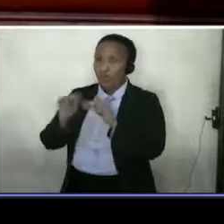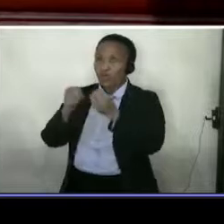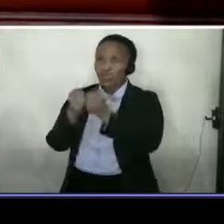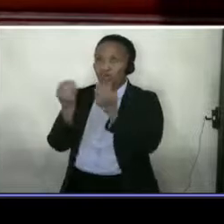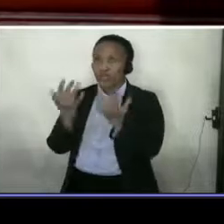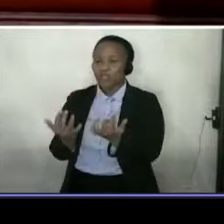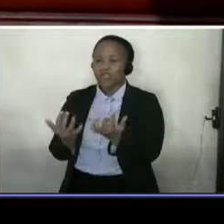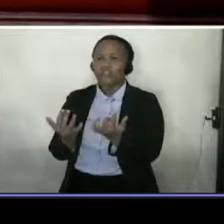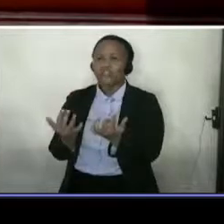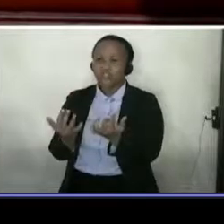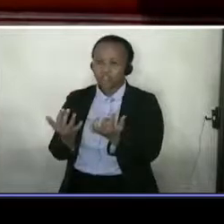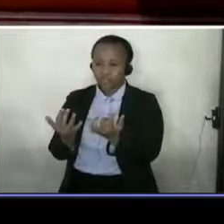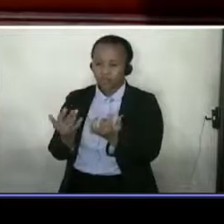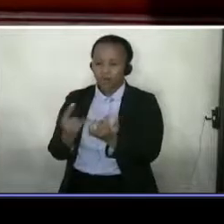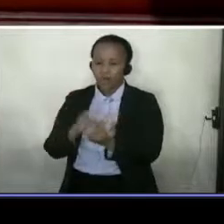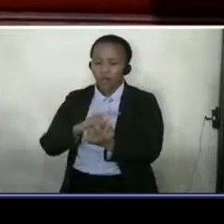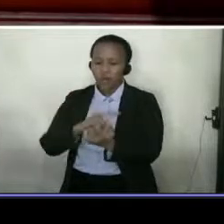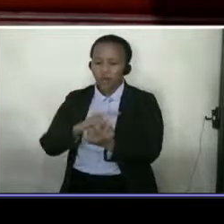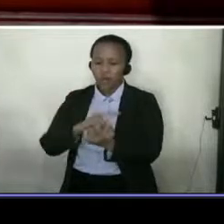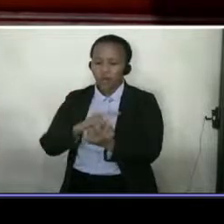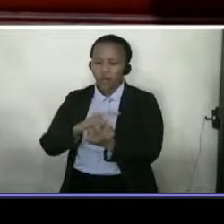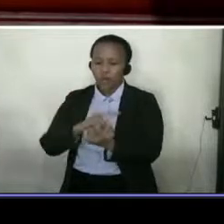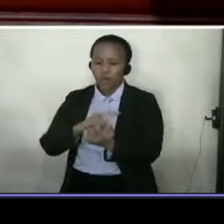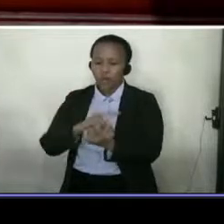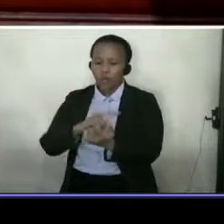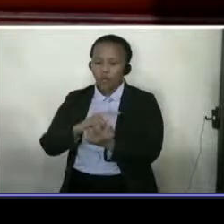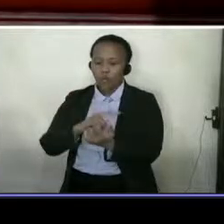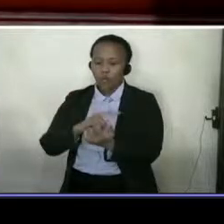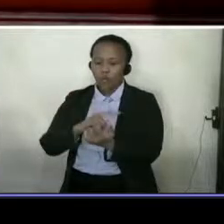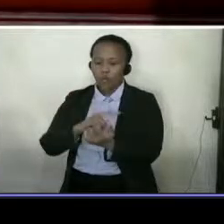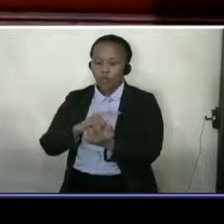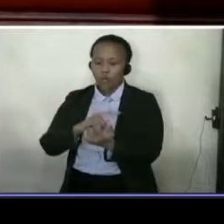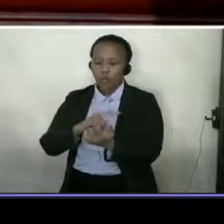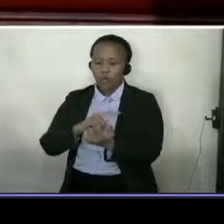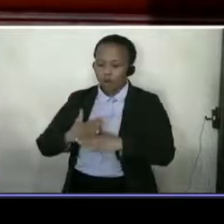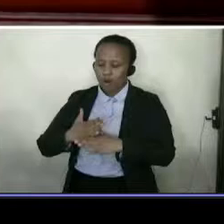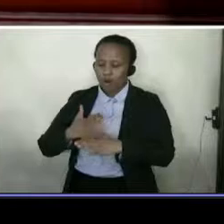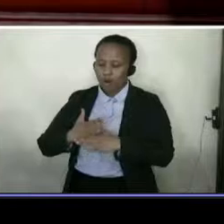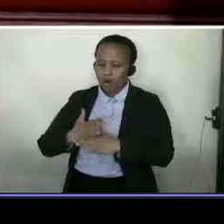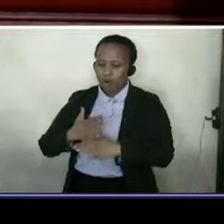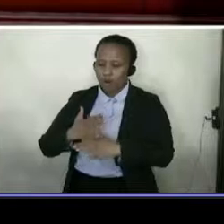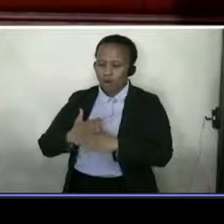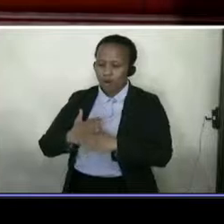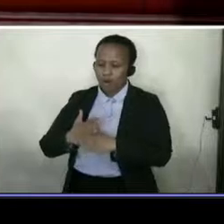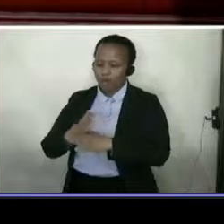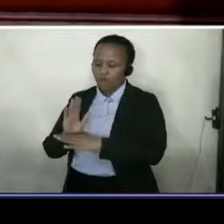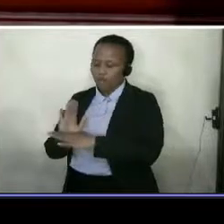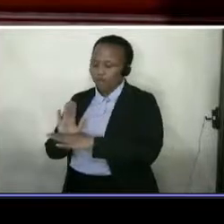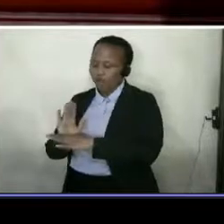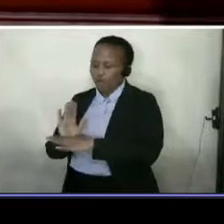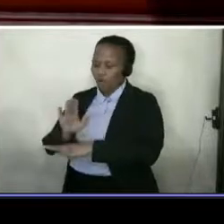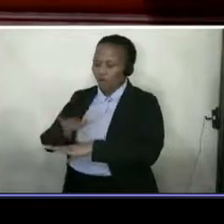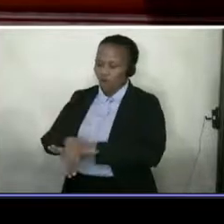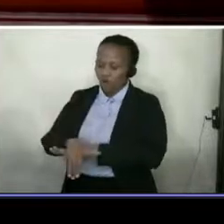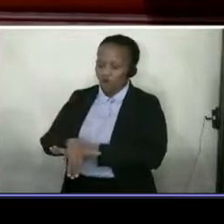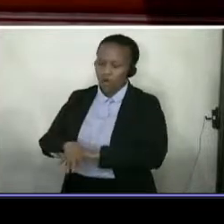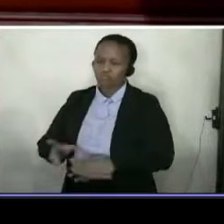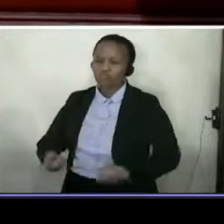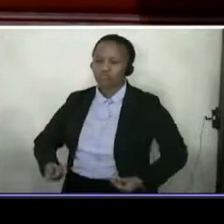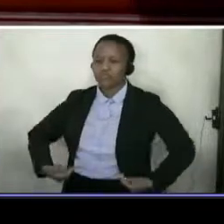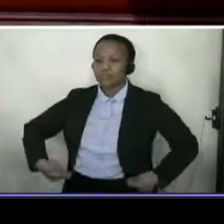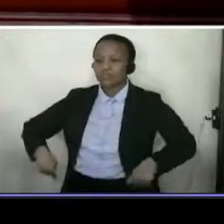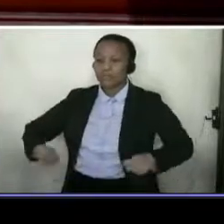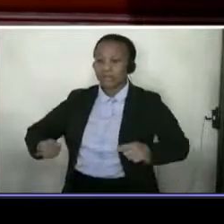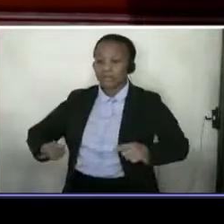of devolving the work of the condonation of irregular expenditure, has